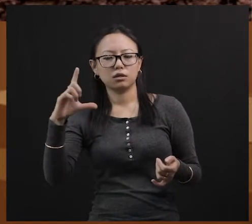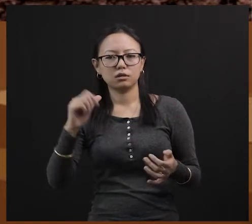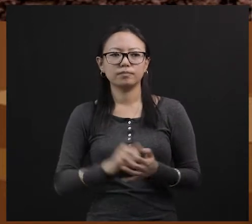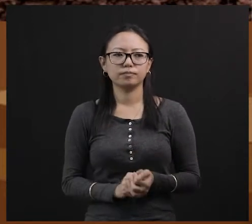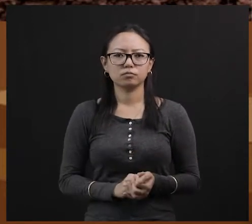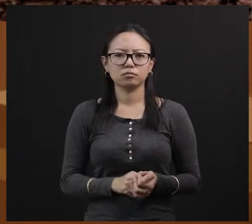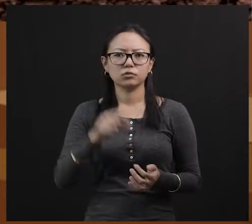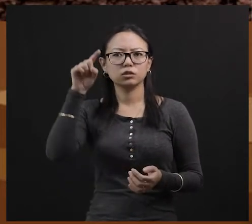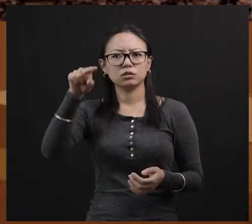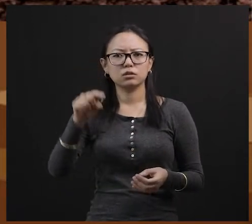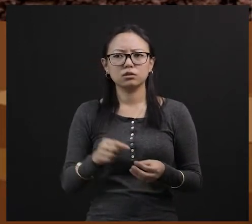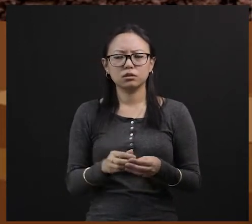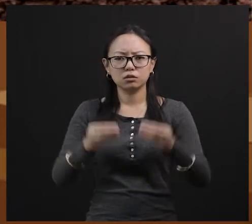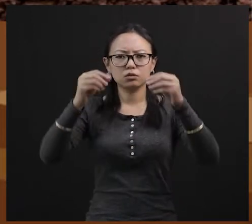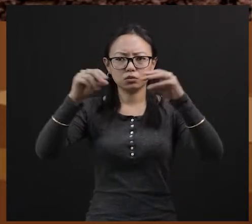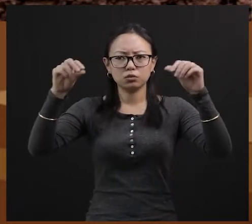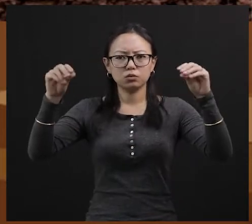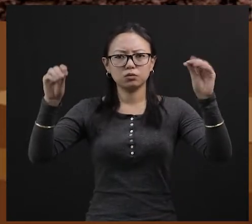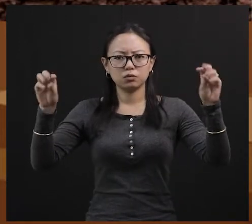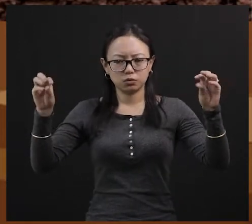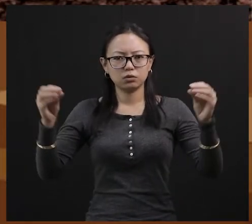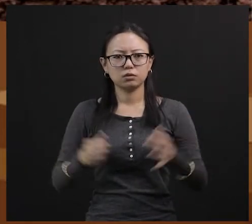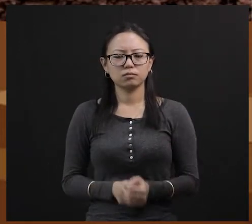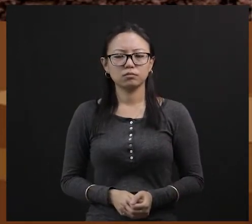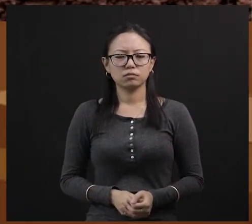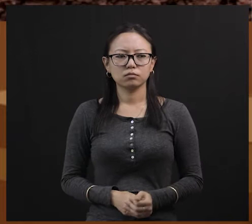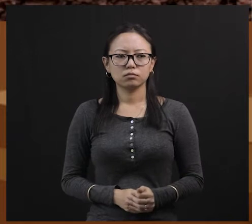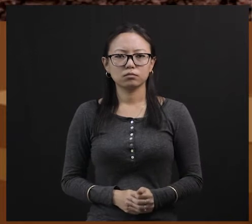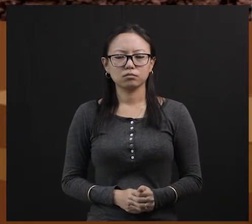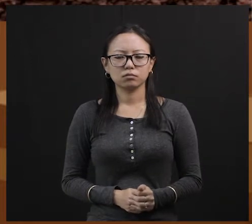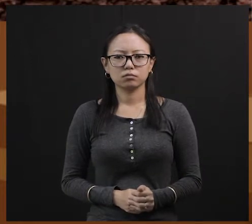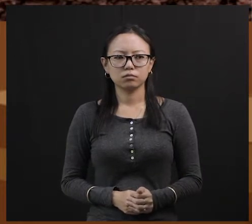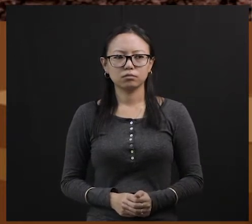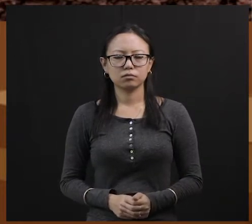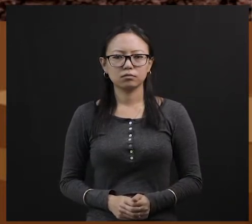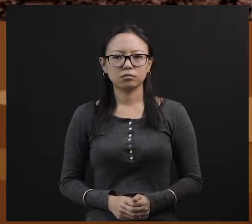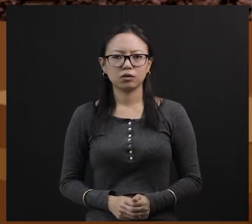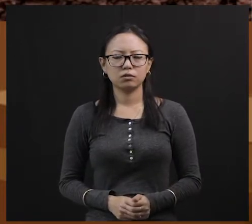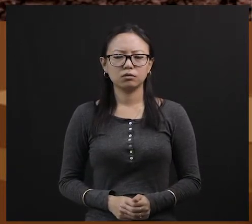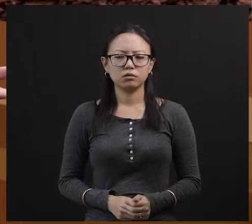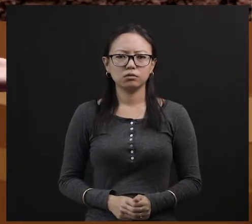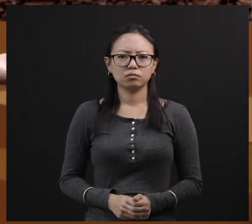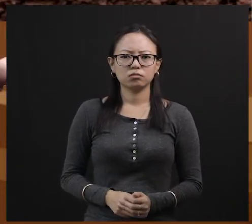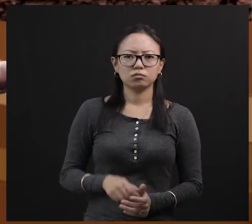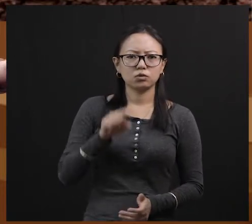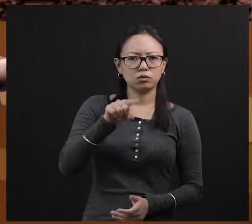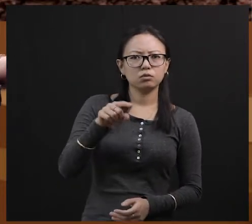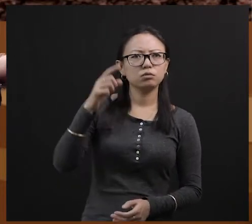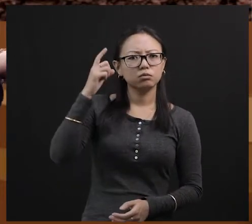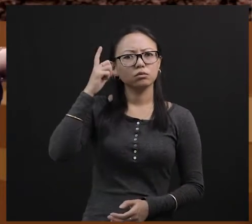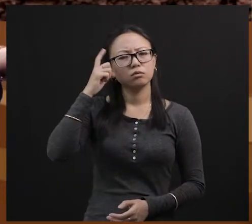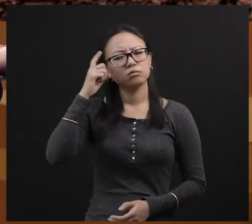loose, is called soil. Well, now, do you wonder where this soil